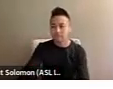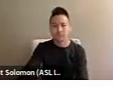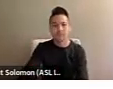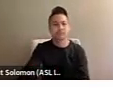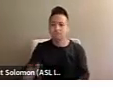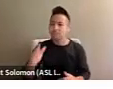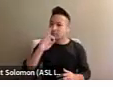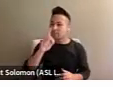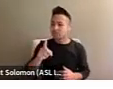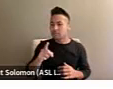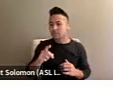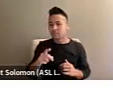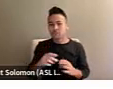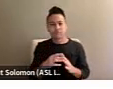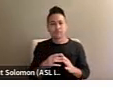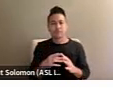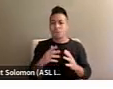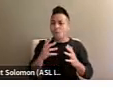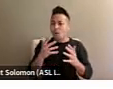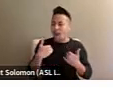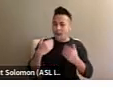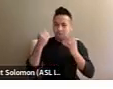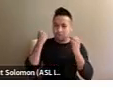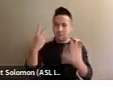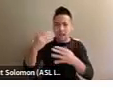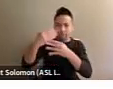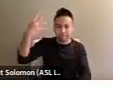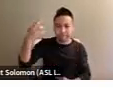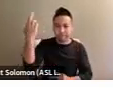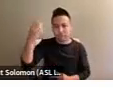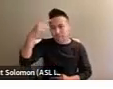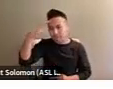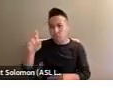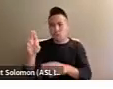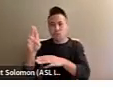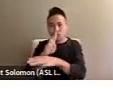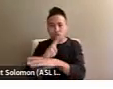good reasons for using OER, right? Our students